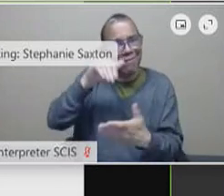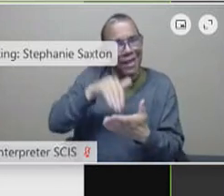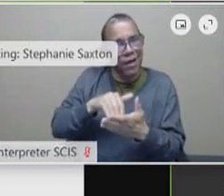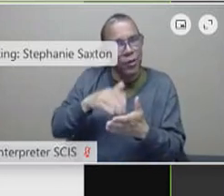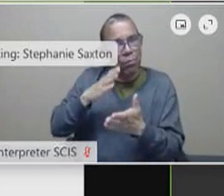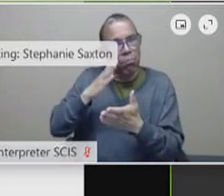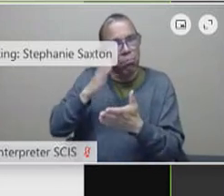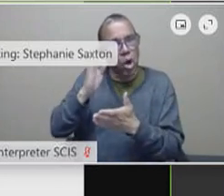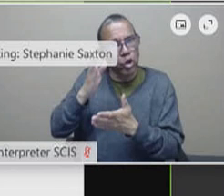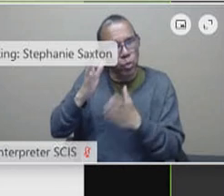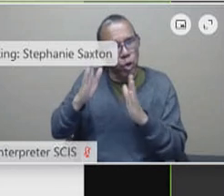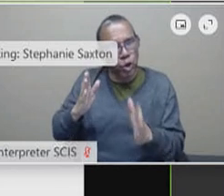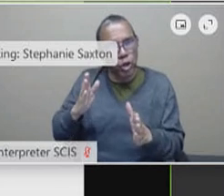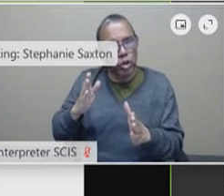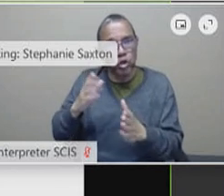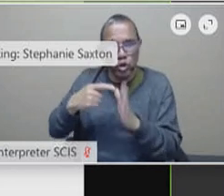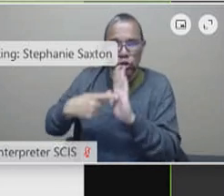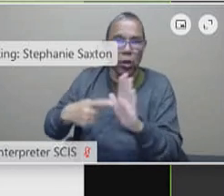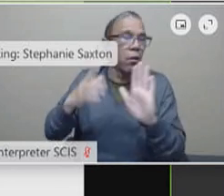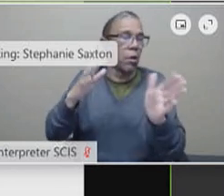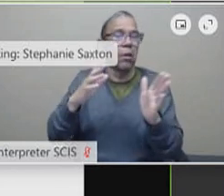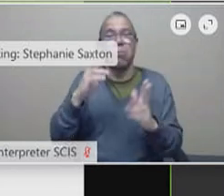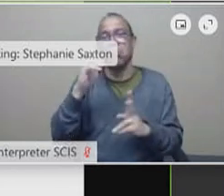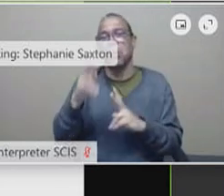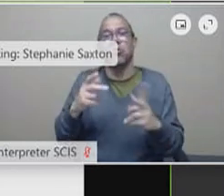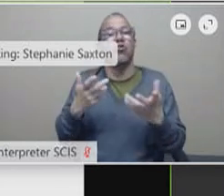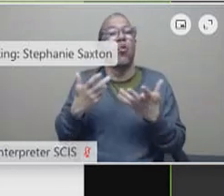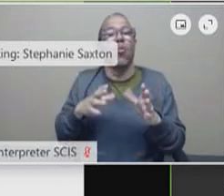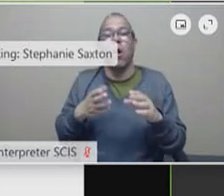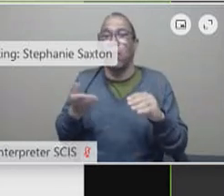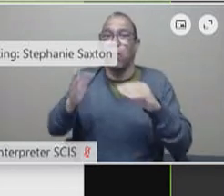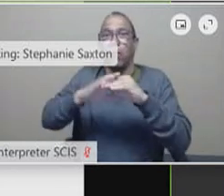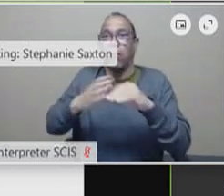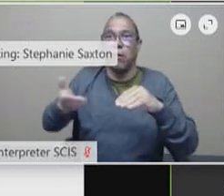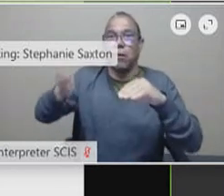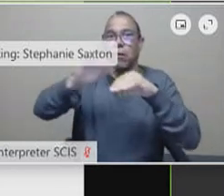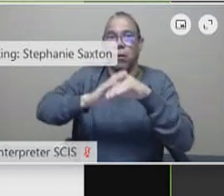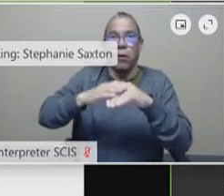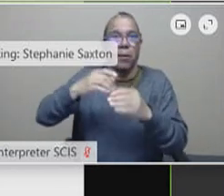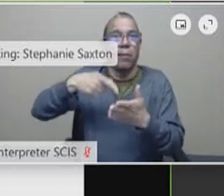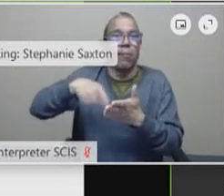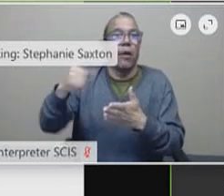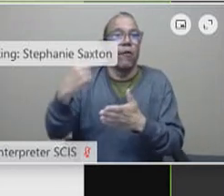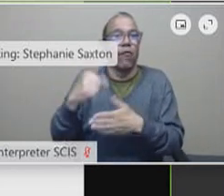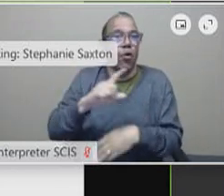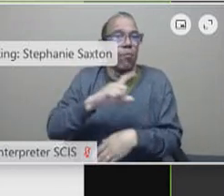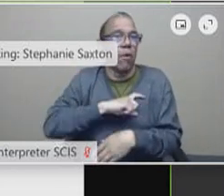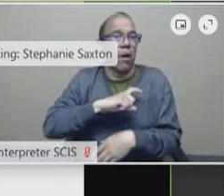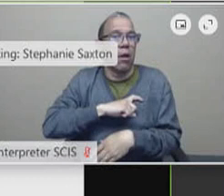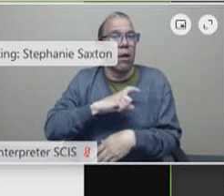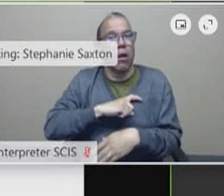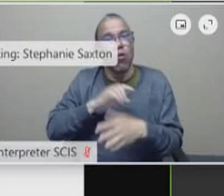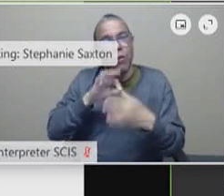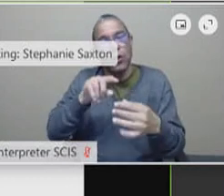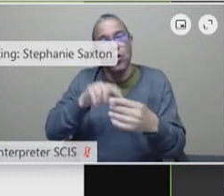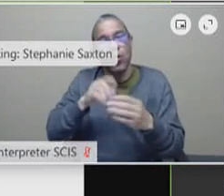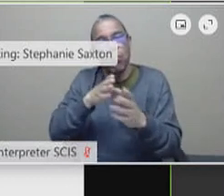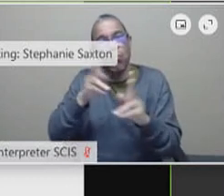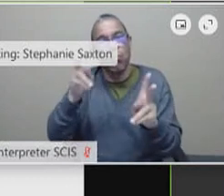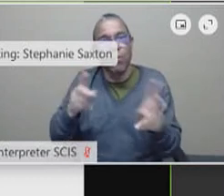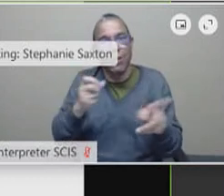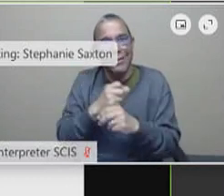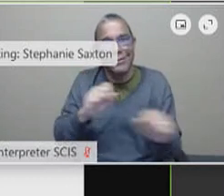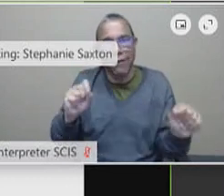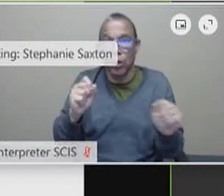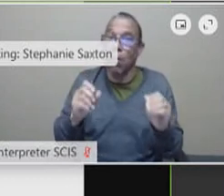residents don't want increased spending on police, don't want increased police officers to handle public safety. In fact, the majority preferred